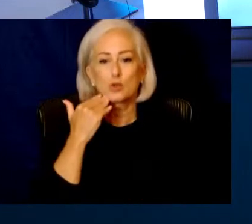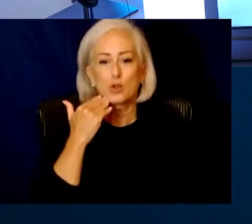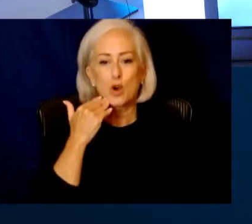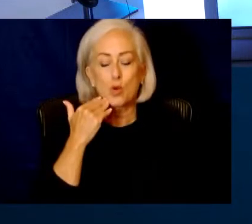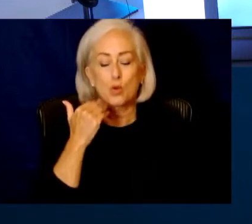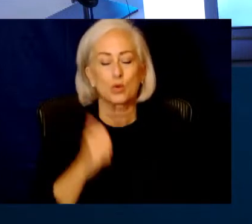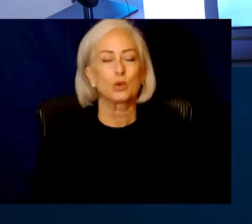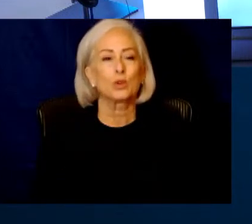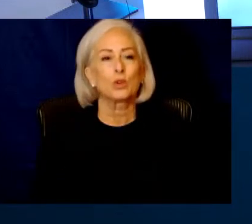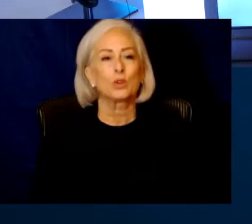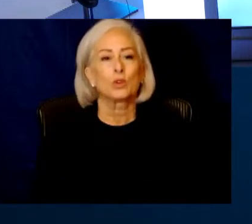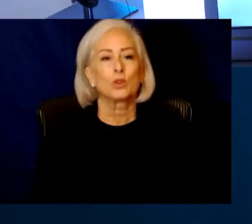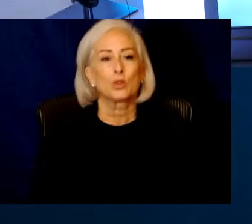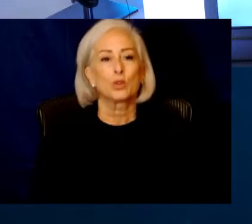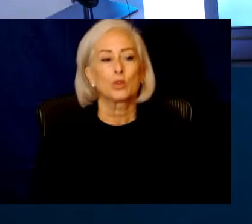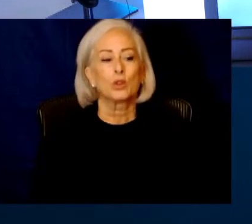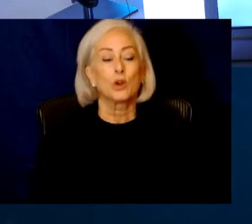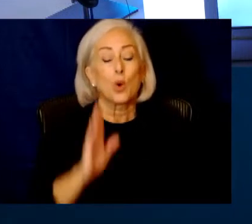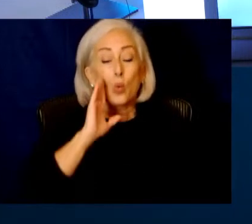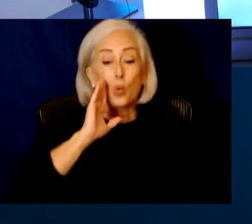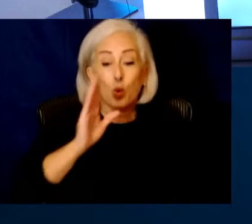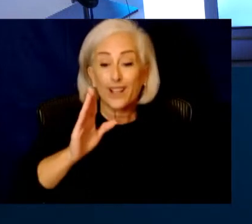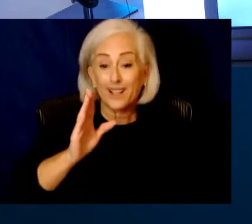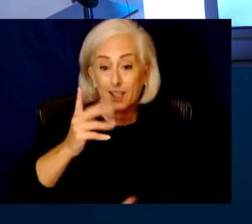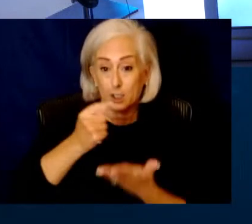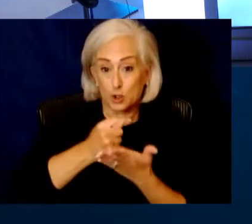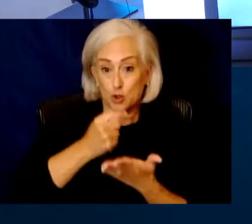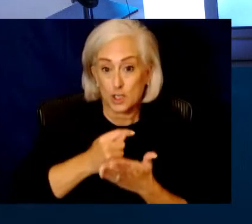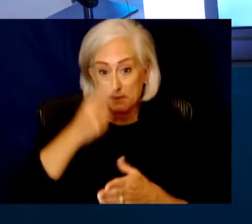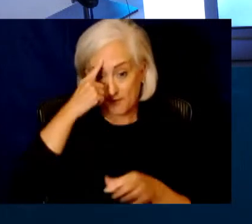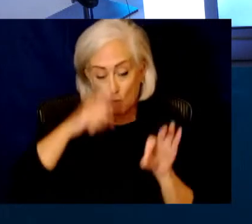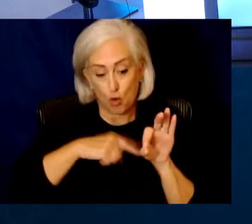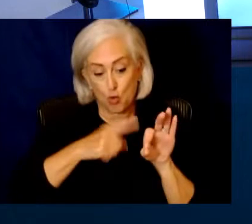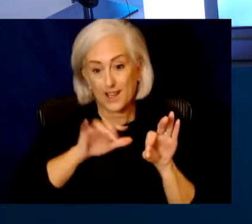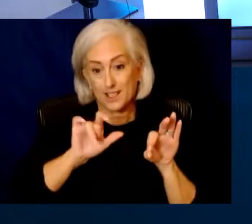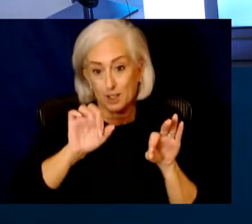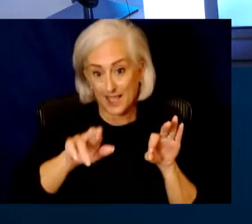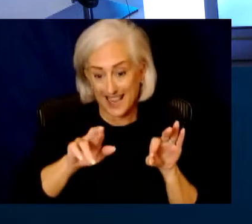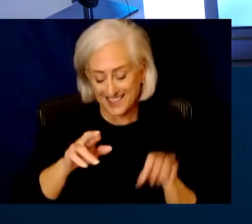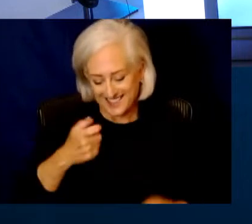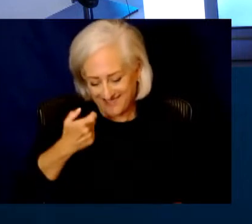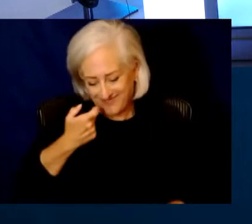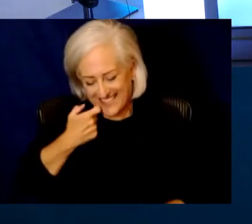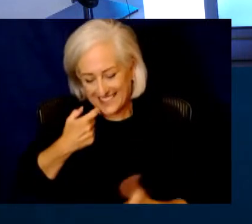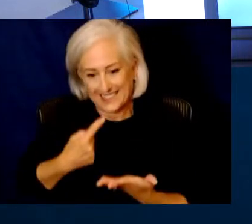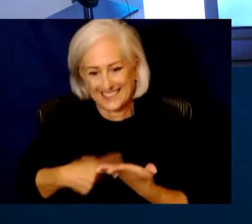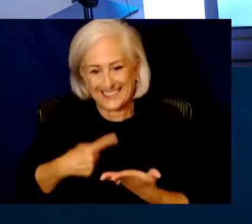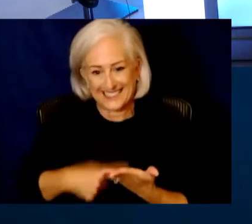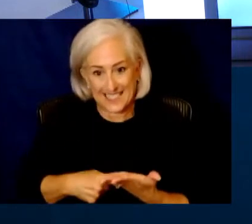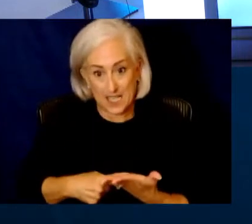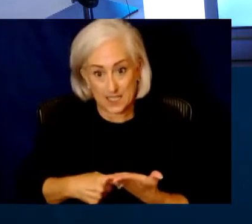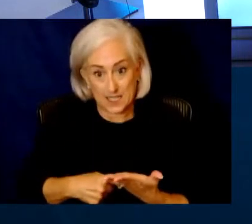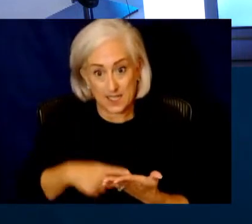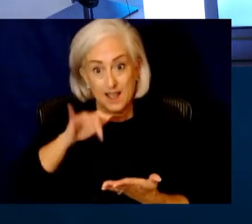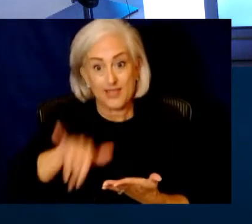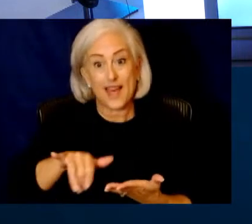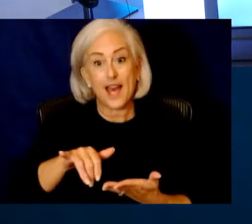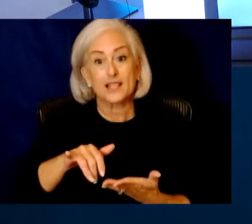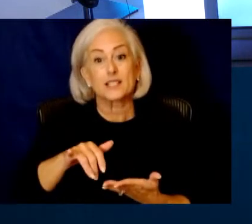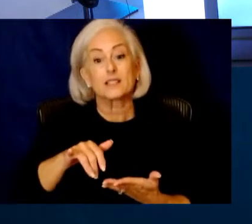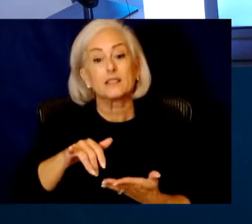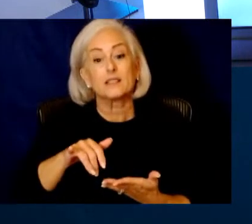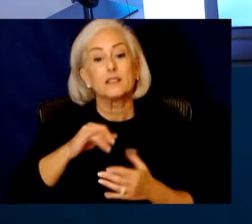if the treatment for the rectal cancer that we just talked about, if that immunotherapy is